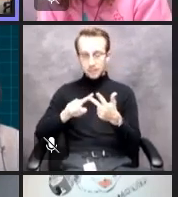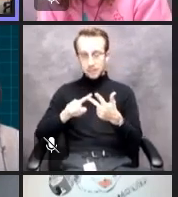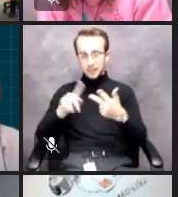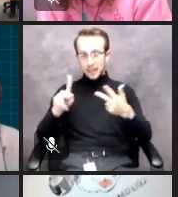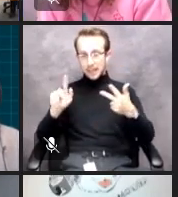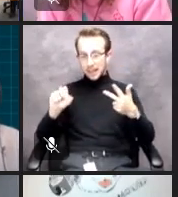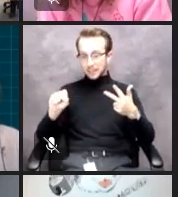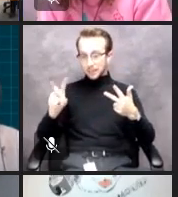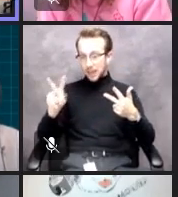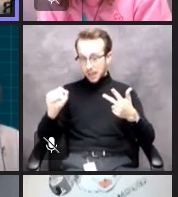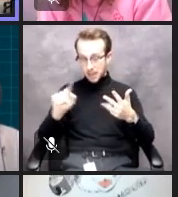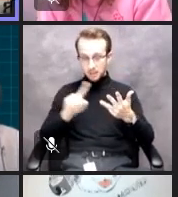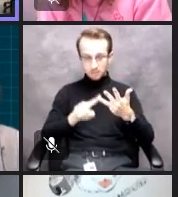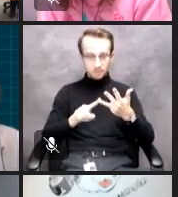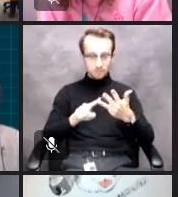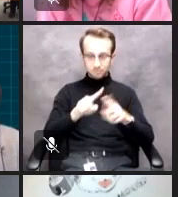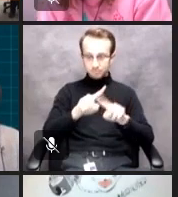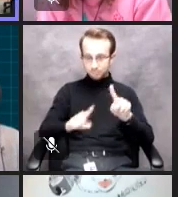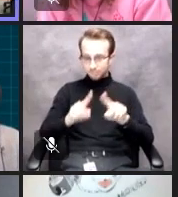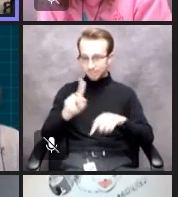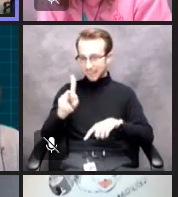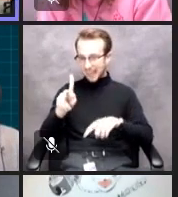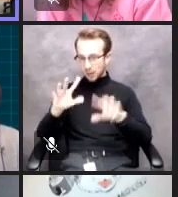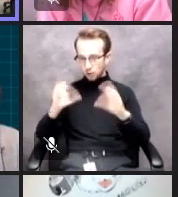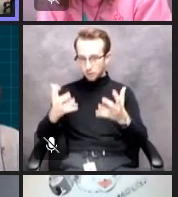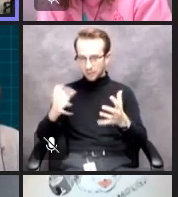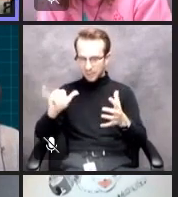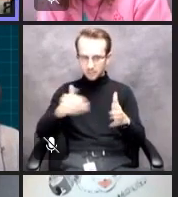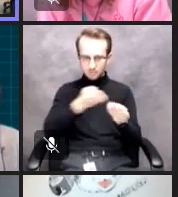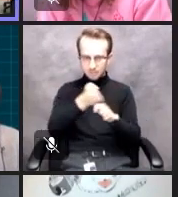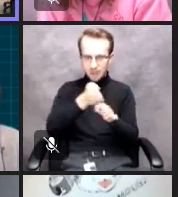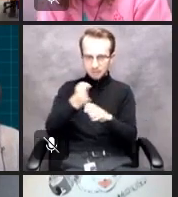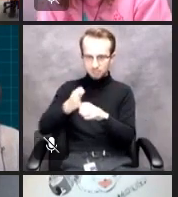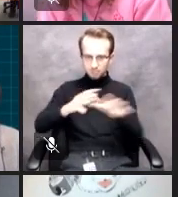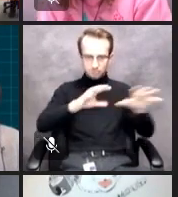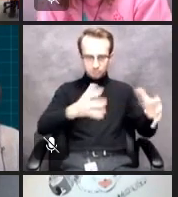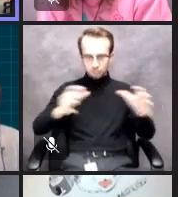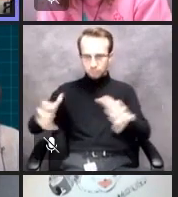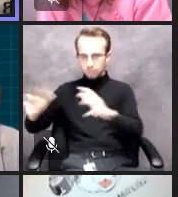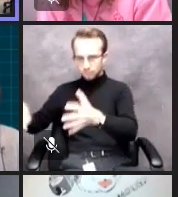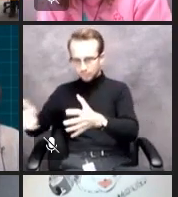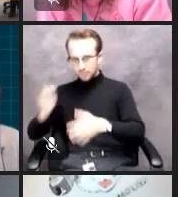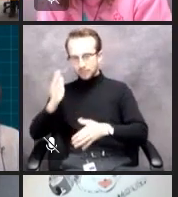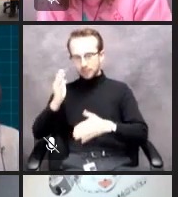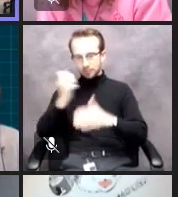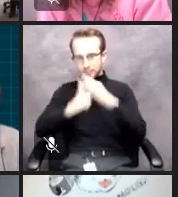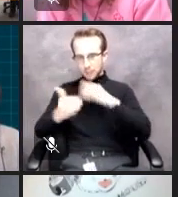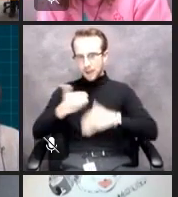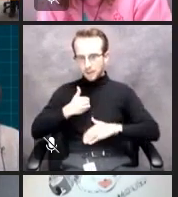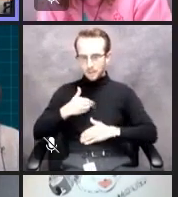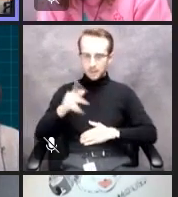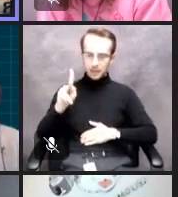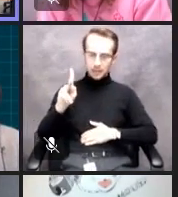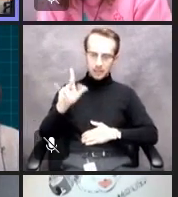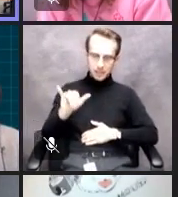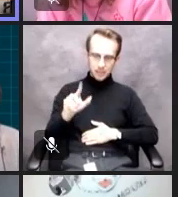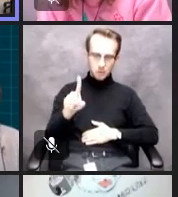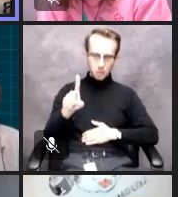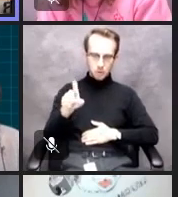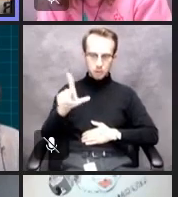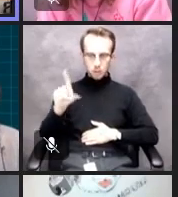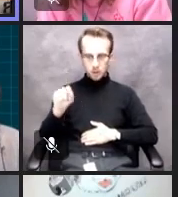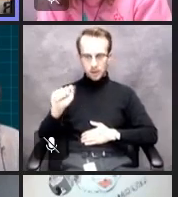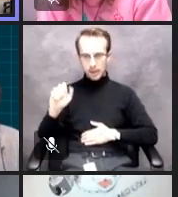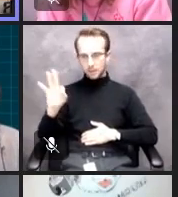KSBA. Those are, the main groups, and then there's the Kentucky 120